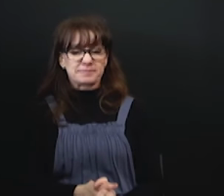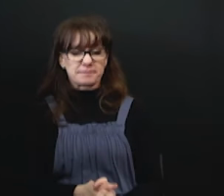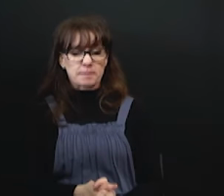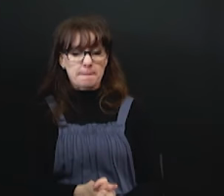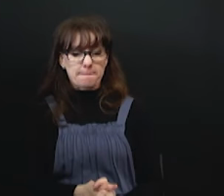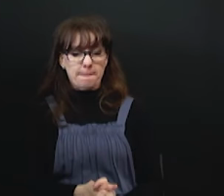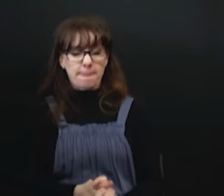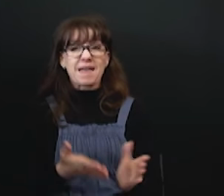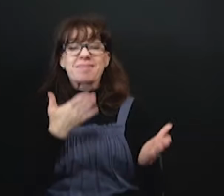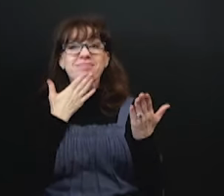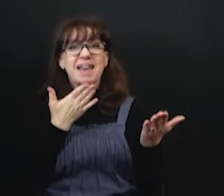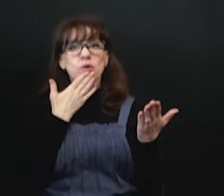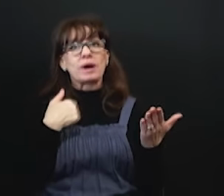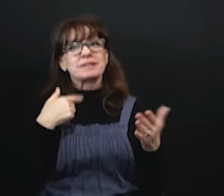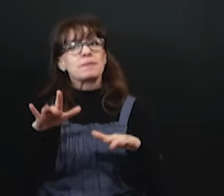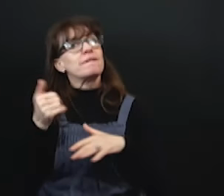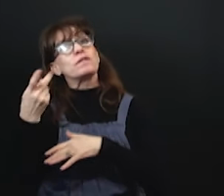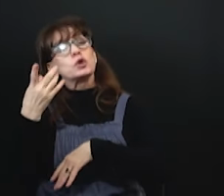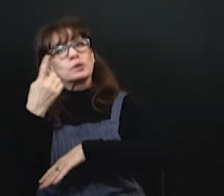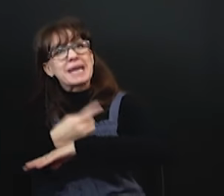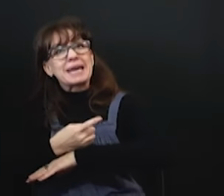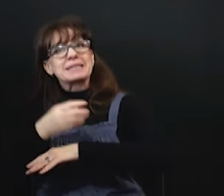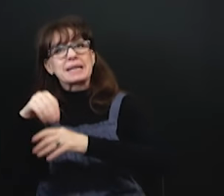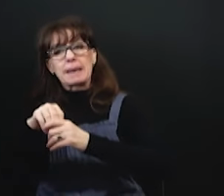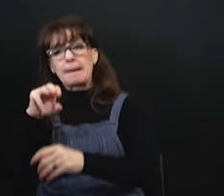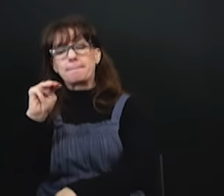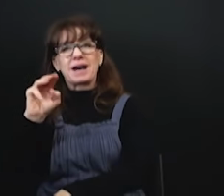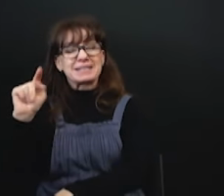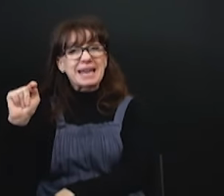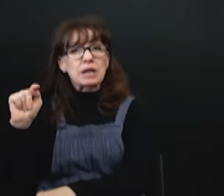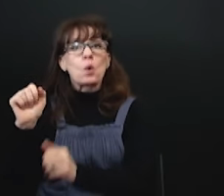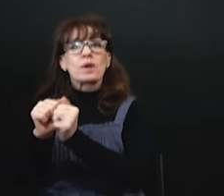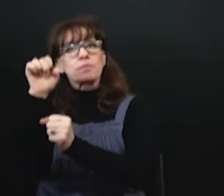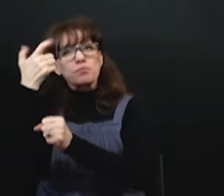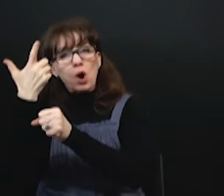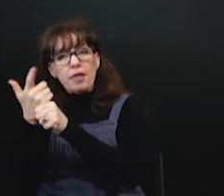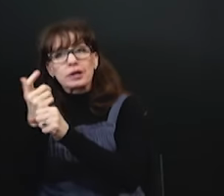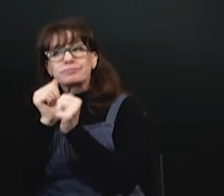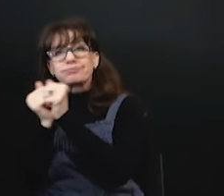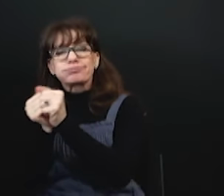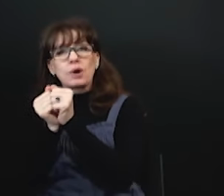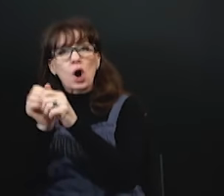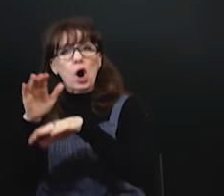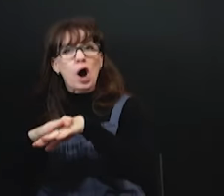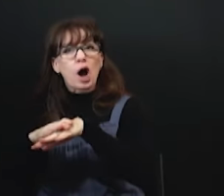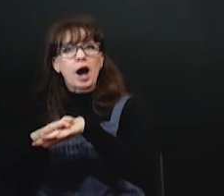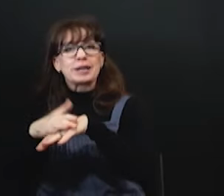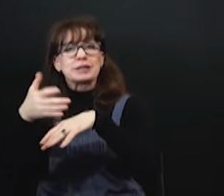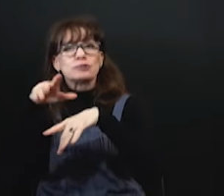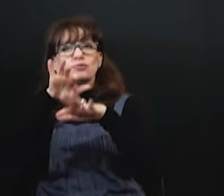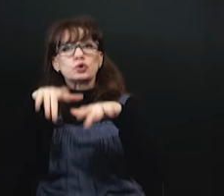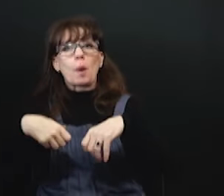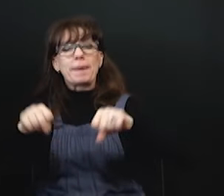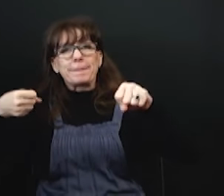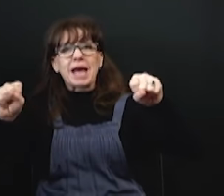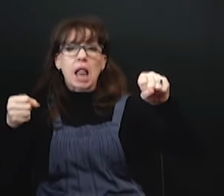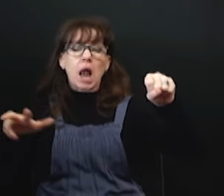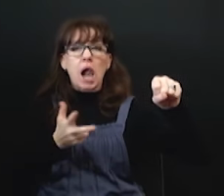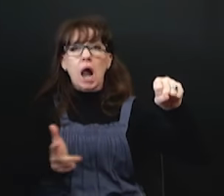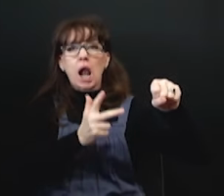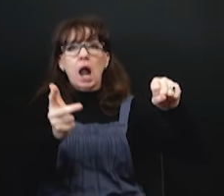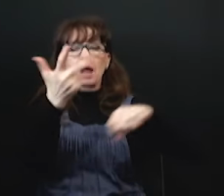And thank you. I was able to spend a few days in Montana with some brothers and on the back of a snowmobile and out in the wilderness. And